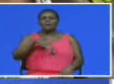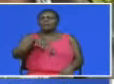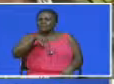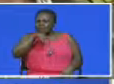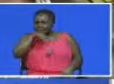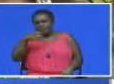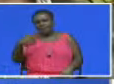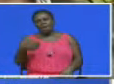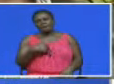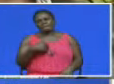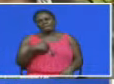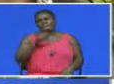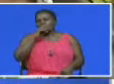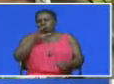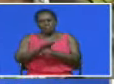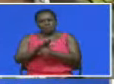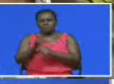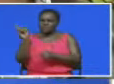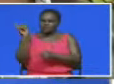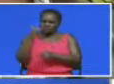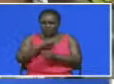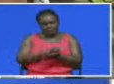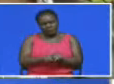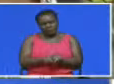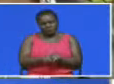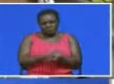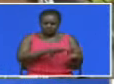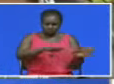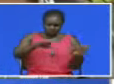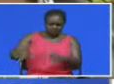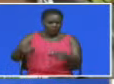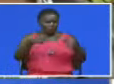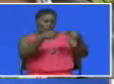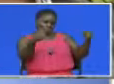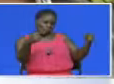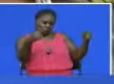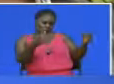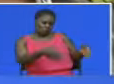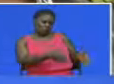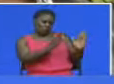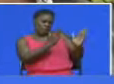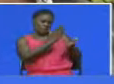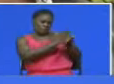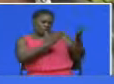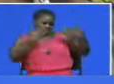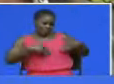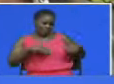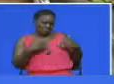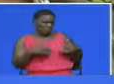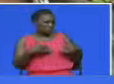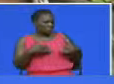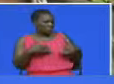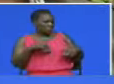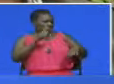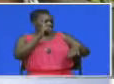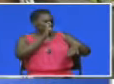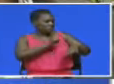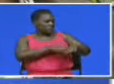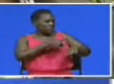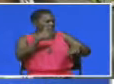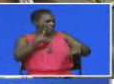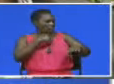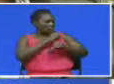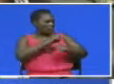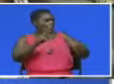has guaranteed us. Now, in the opposite are people who have no time for that peace